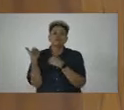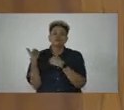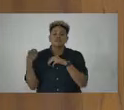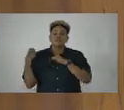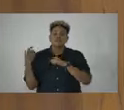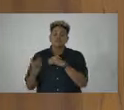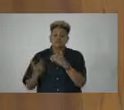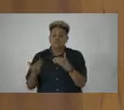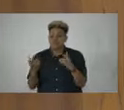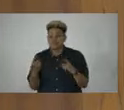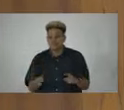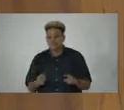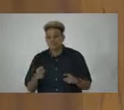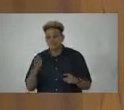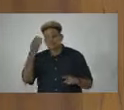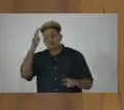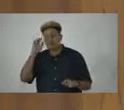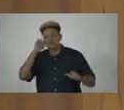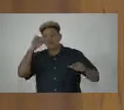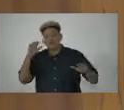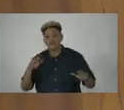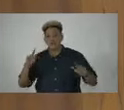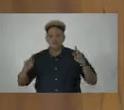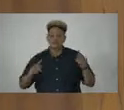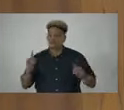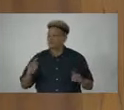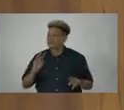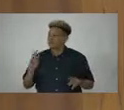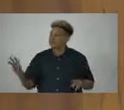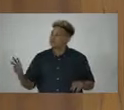to carry out my duties. God bless the people